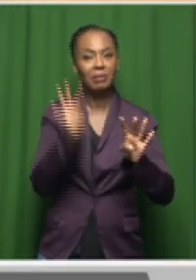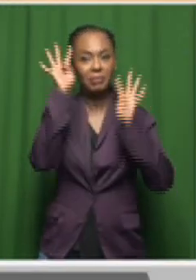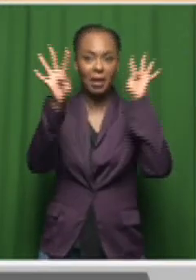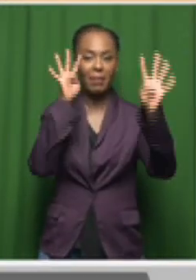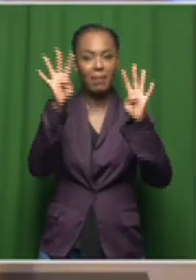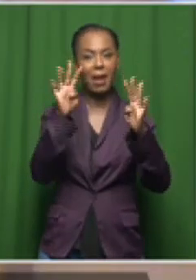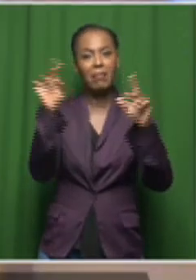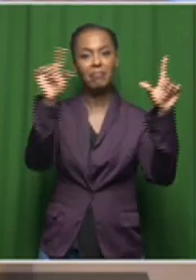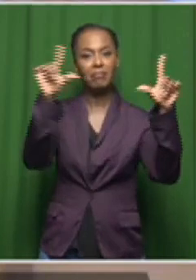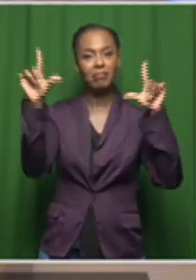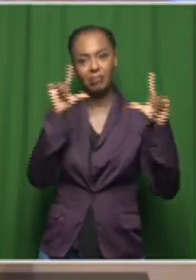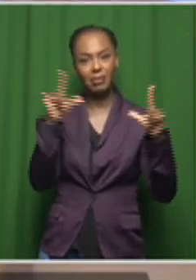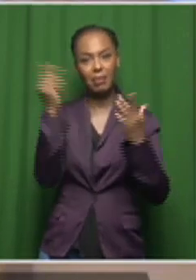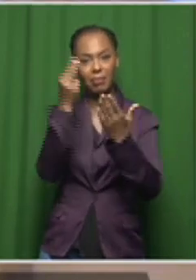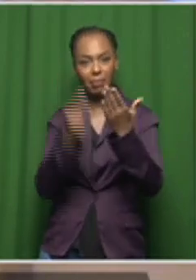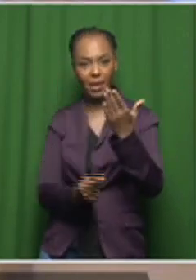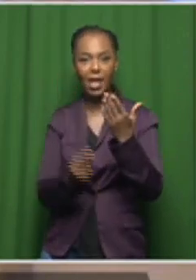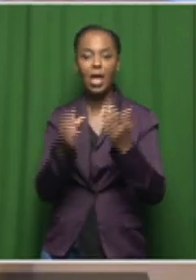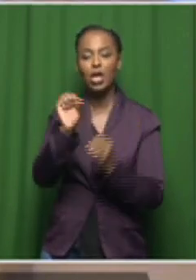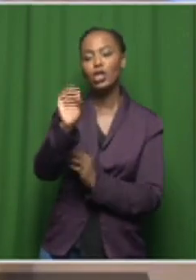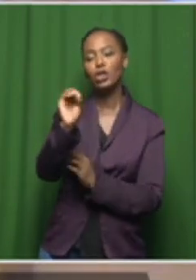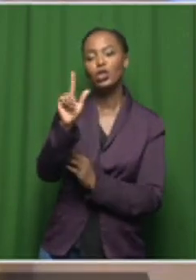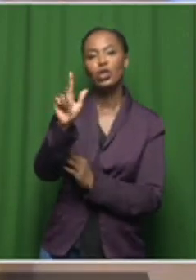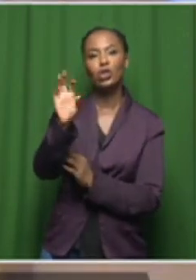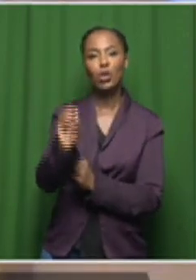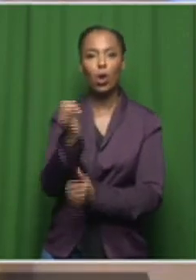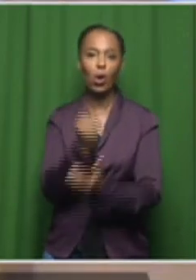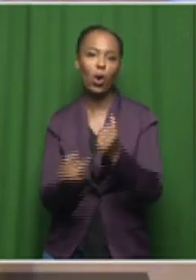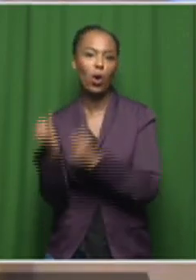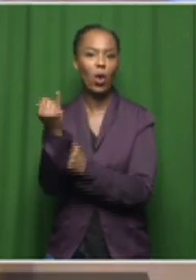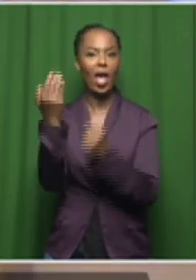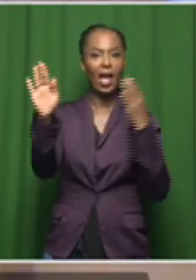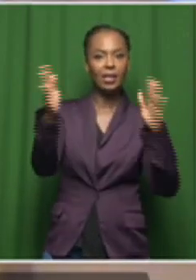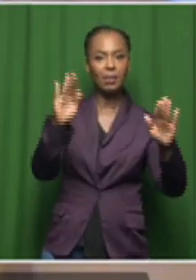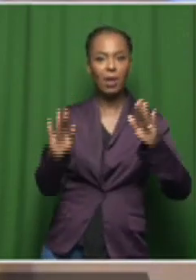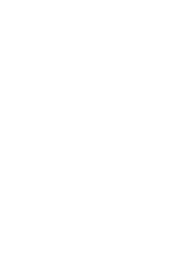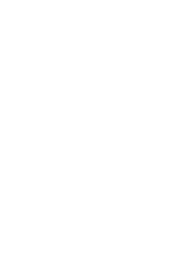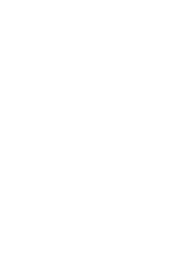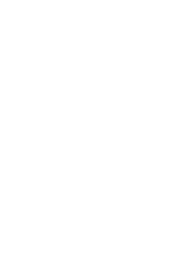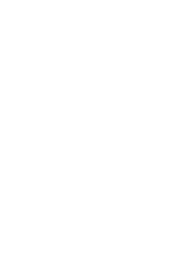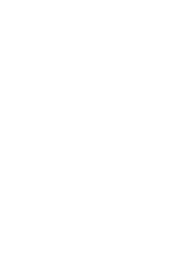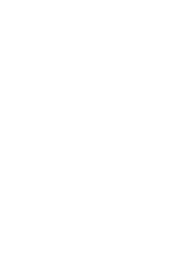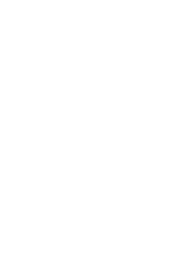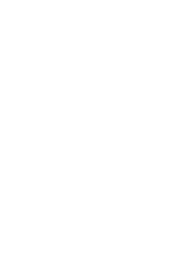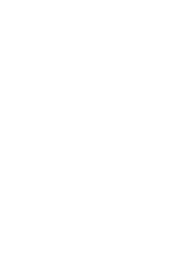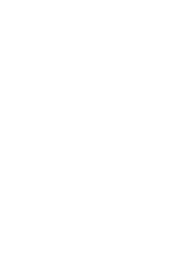his latest solo exhibition, is a testament to his boundless creativity and innovative spirit.